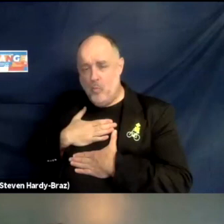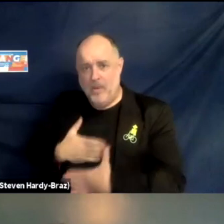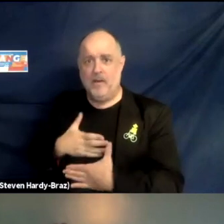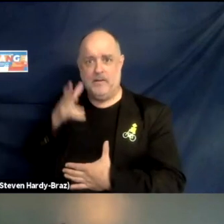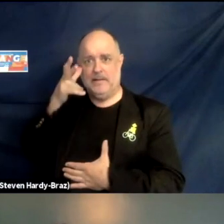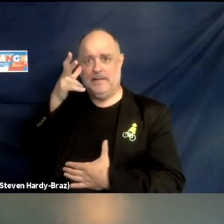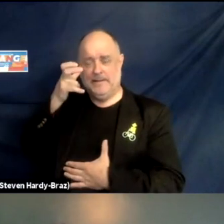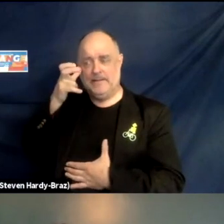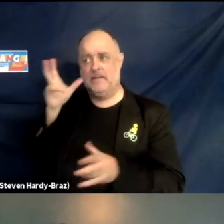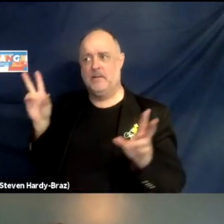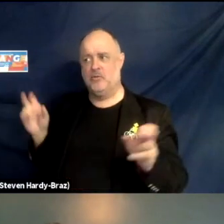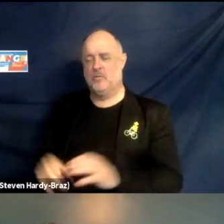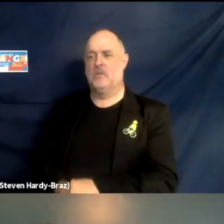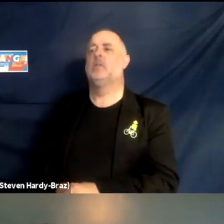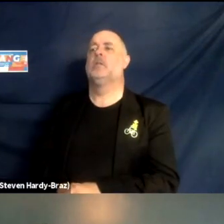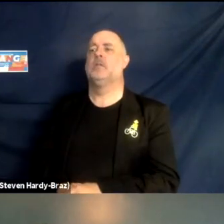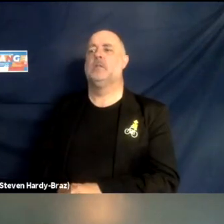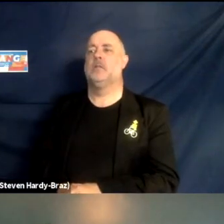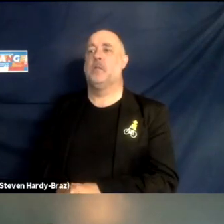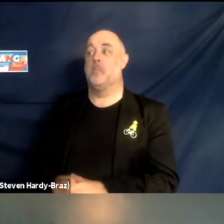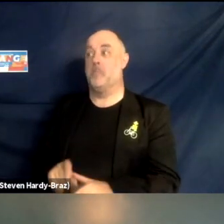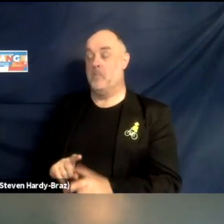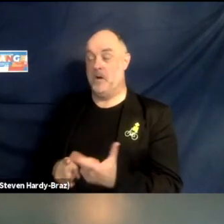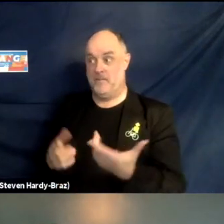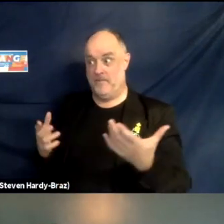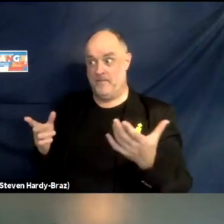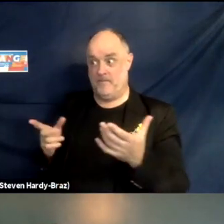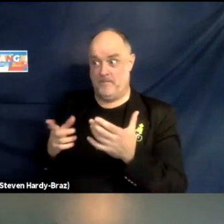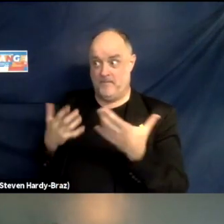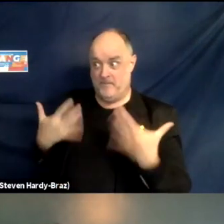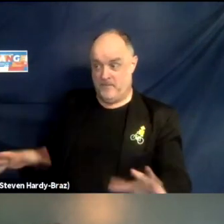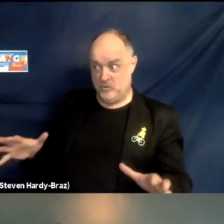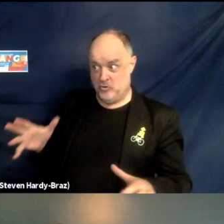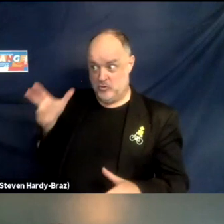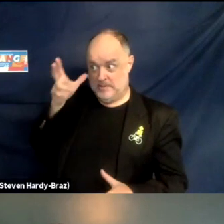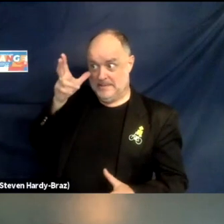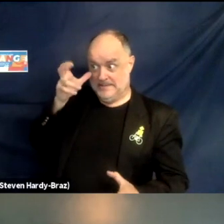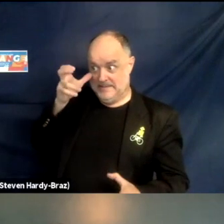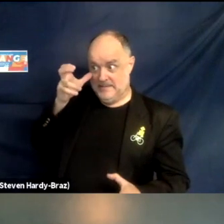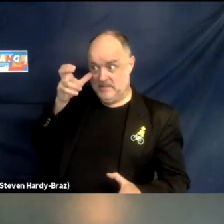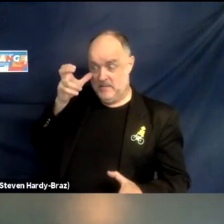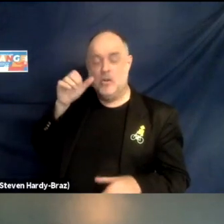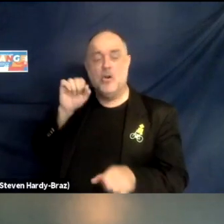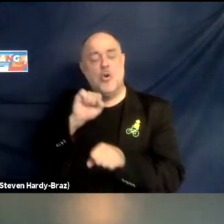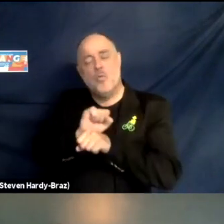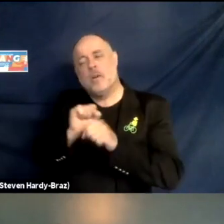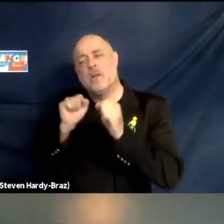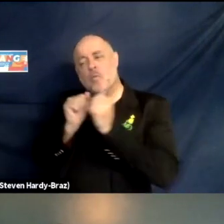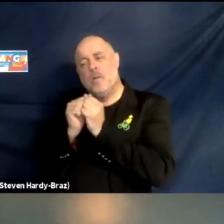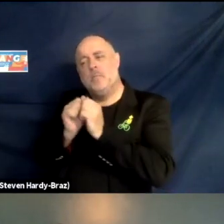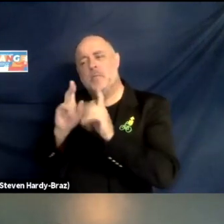issues. But once you have their ear, I think, again, teaming with people who are